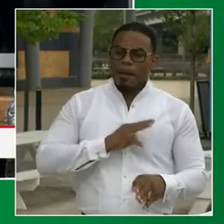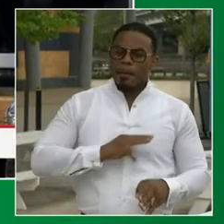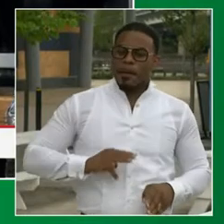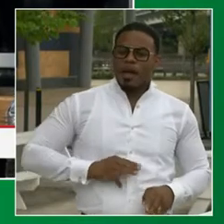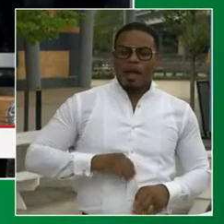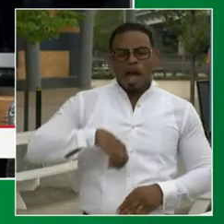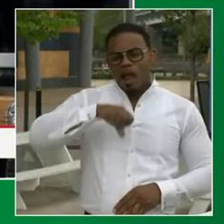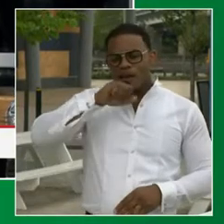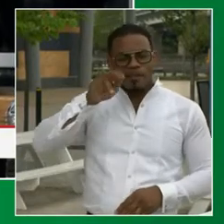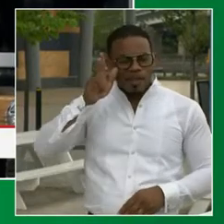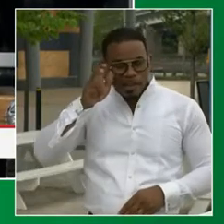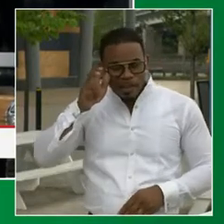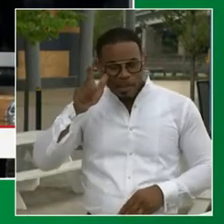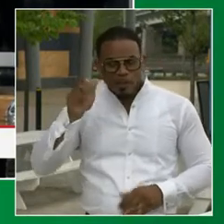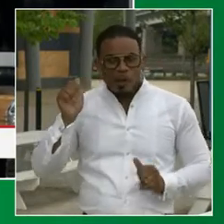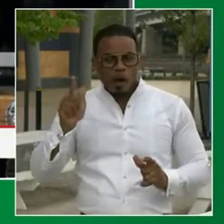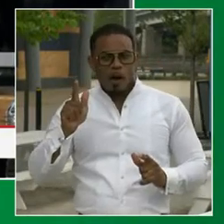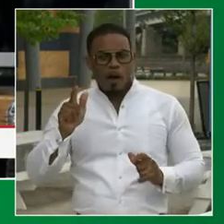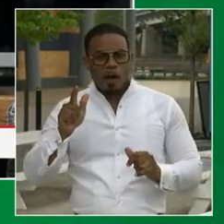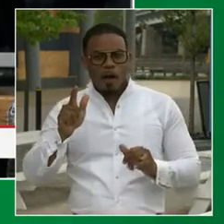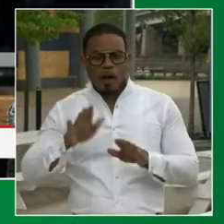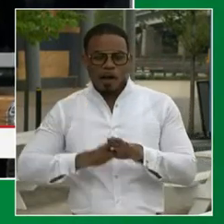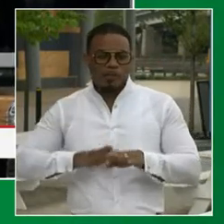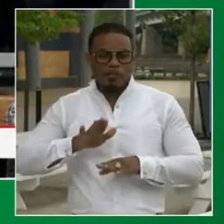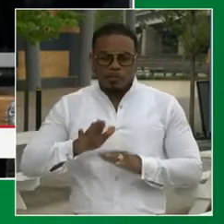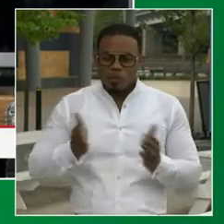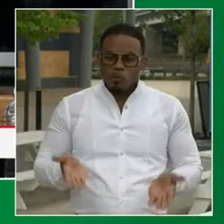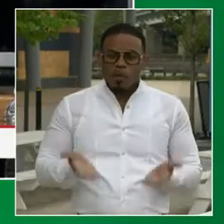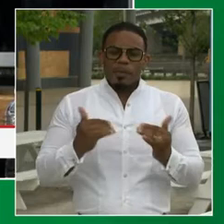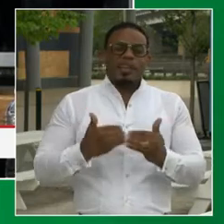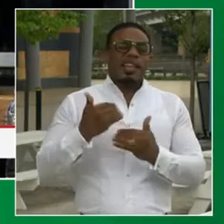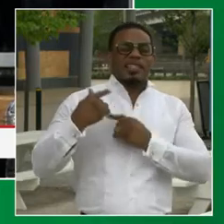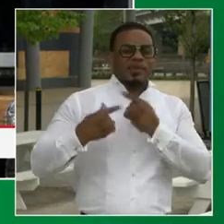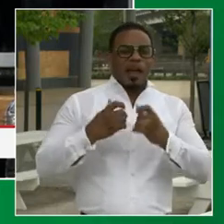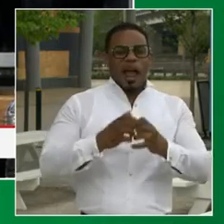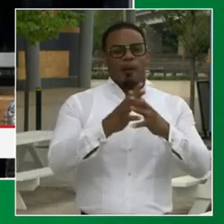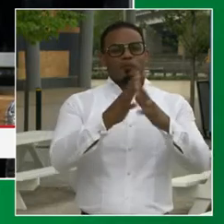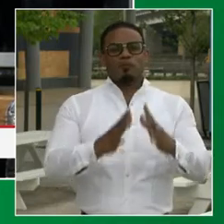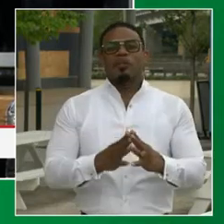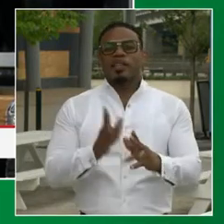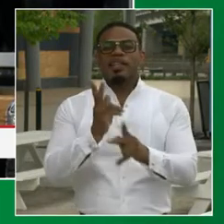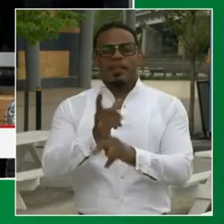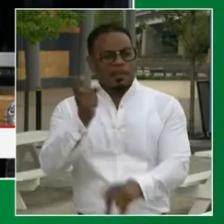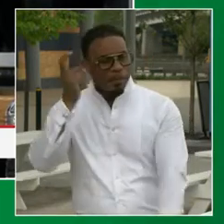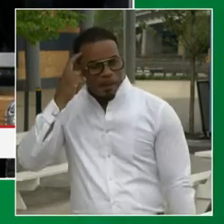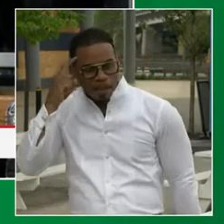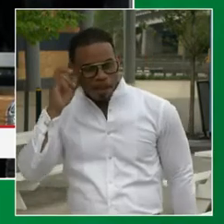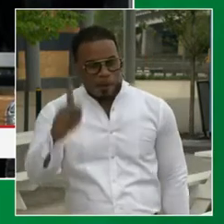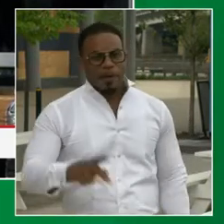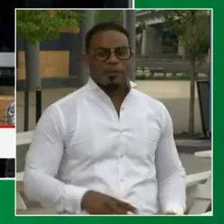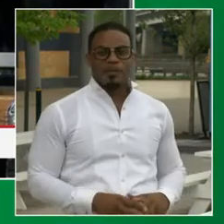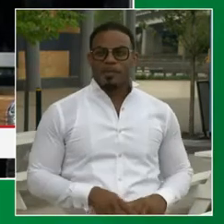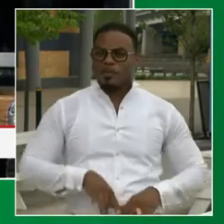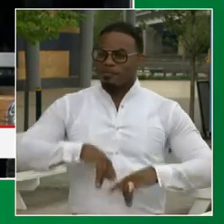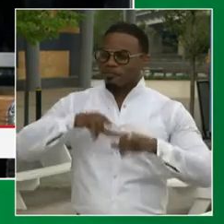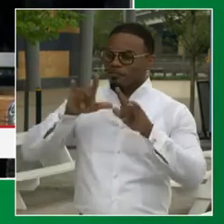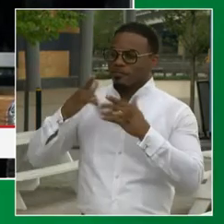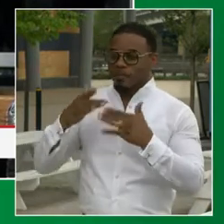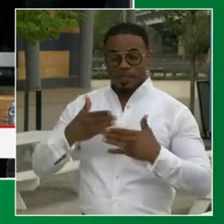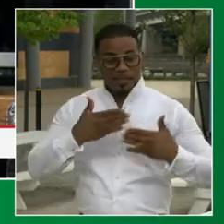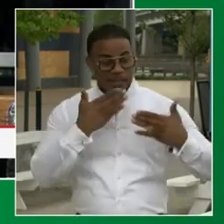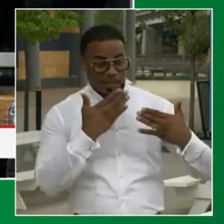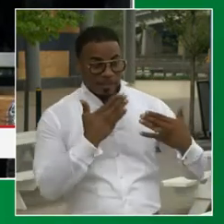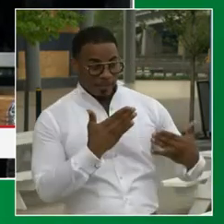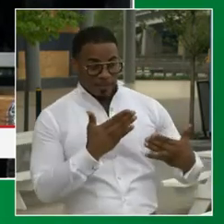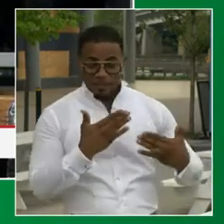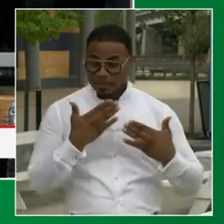Bowser would love hearing that you all are going to bring up the next generation of entrepreneurs. So keep at it and keep true to that, and we'll be all right. Thank you. Thank you,